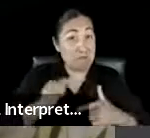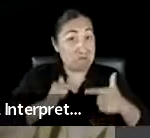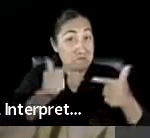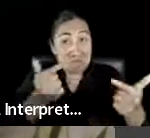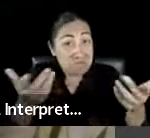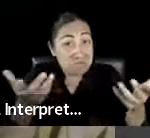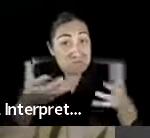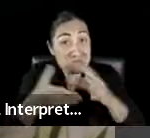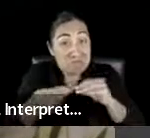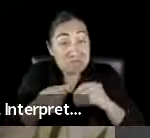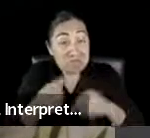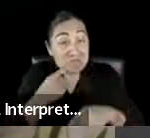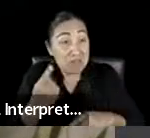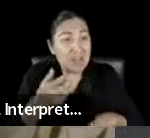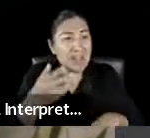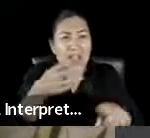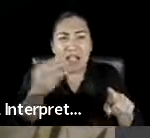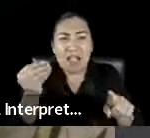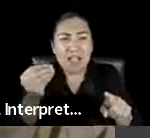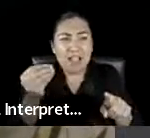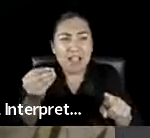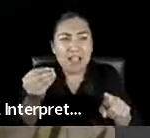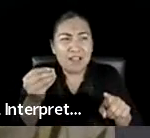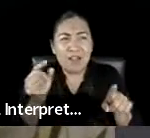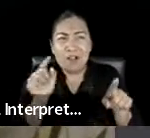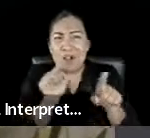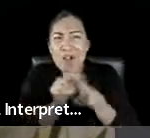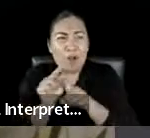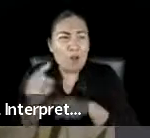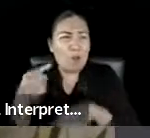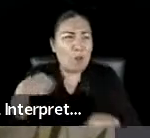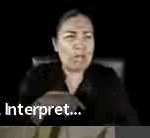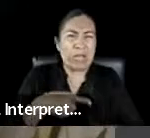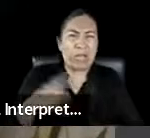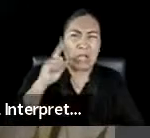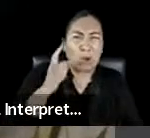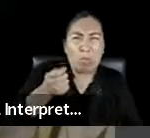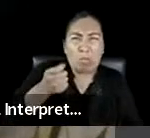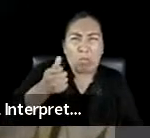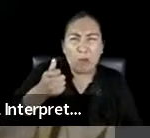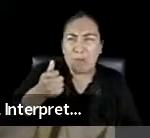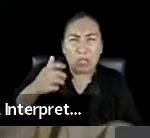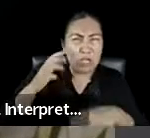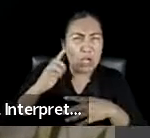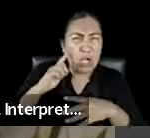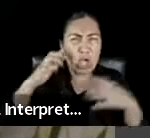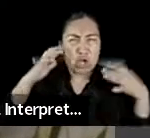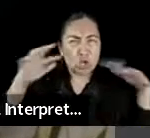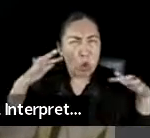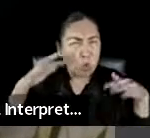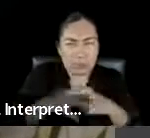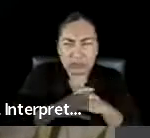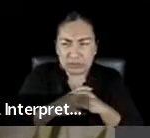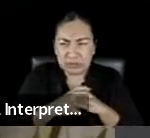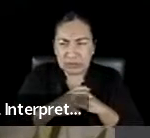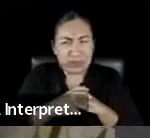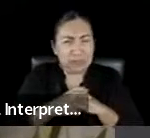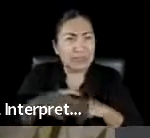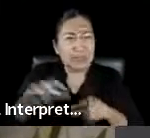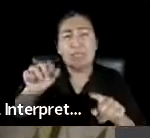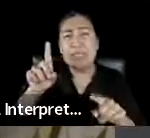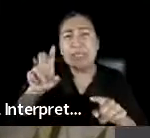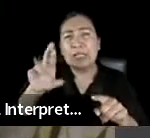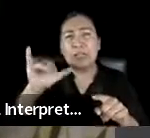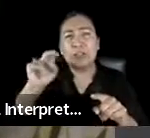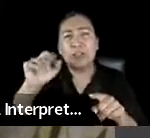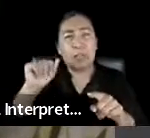Adriana. And this background, we're getting a little bit of side noise there on the production end of things. All right, Adriana, go ahead.